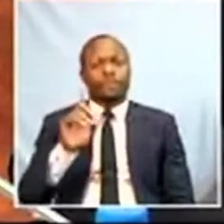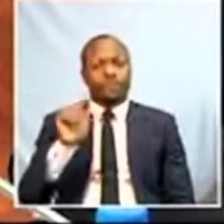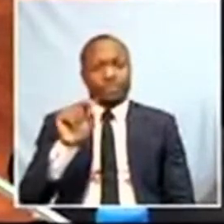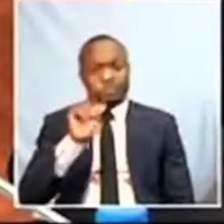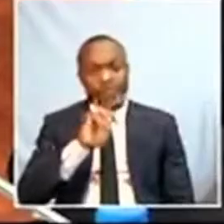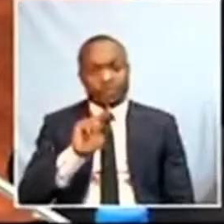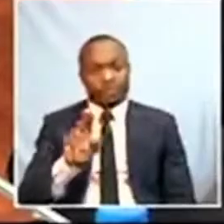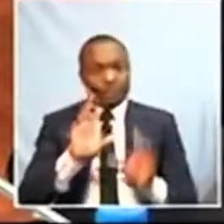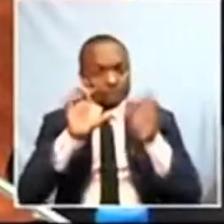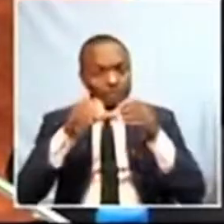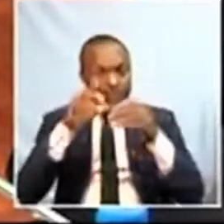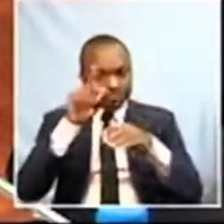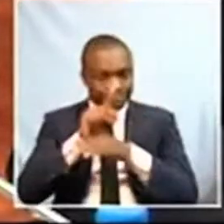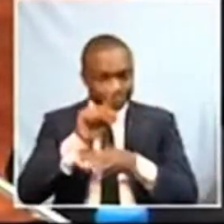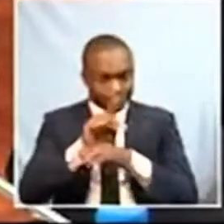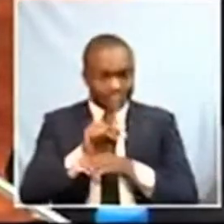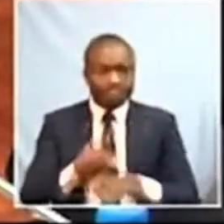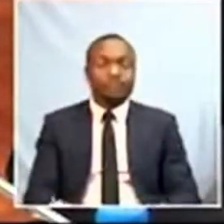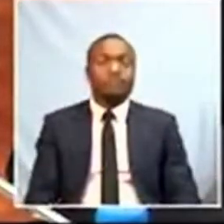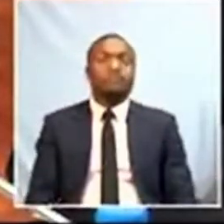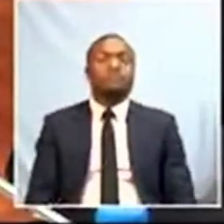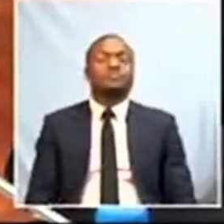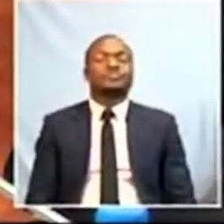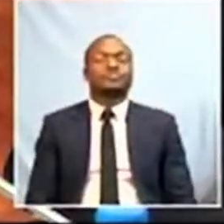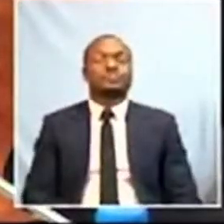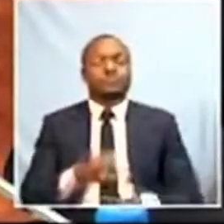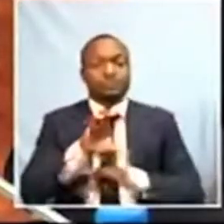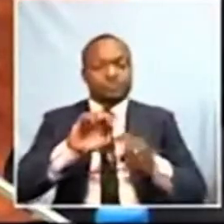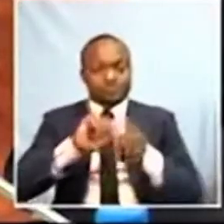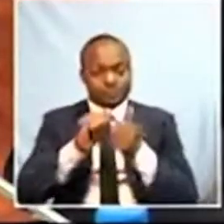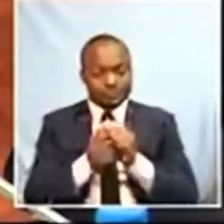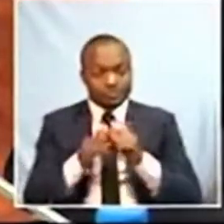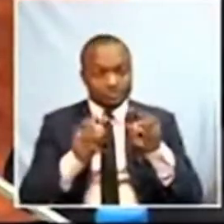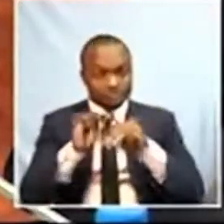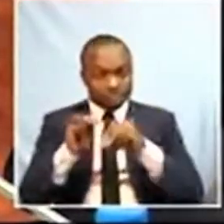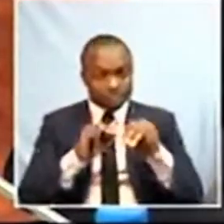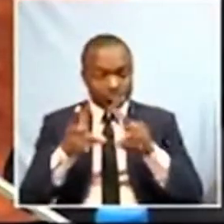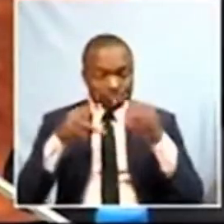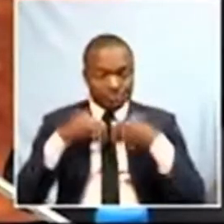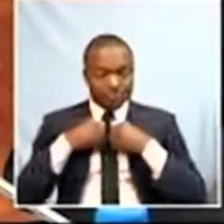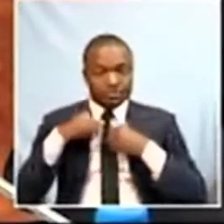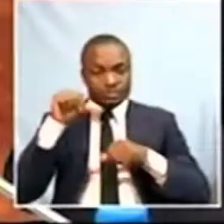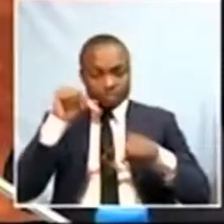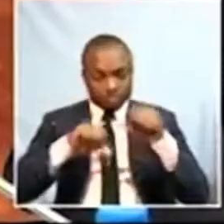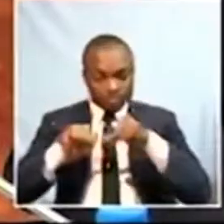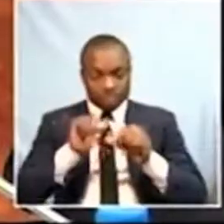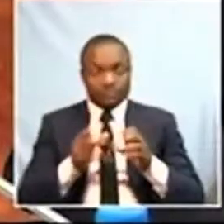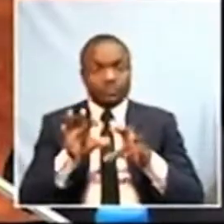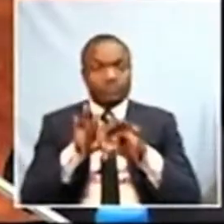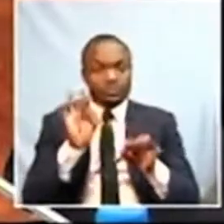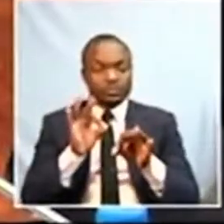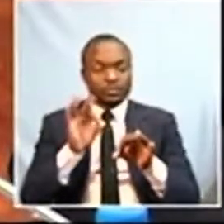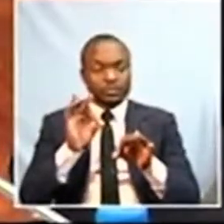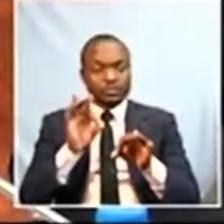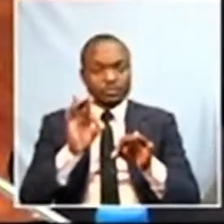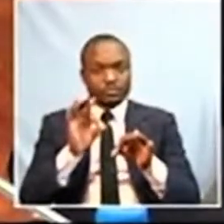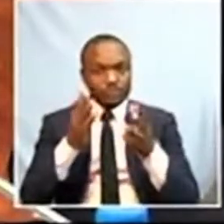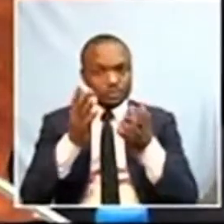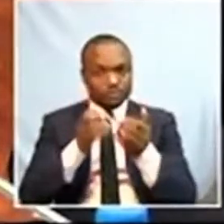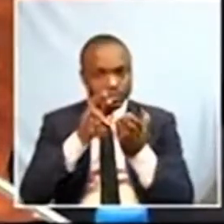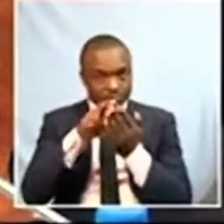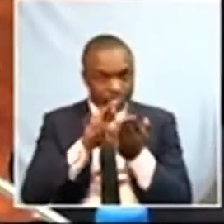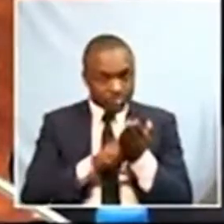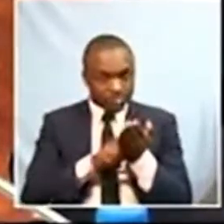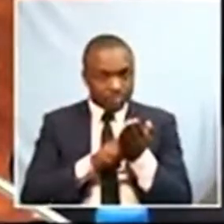2022 community projects. Cause of query. Management acknowledges the observation made by the auditor and wishes to